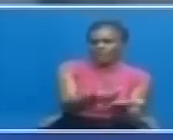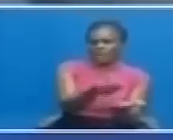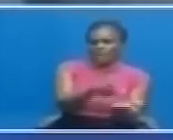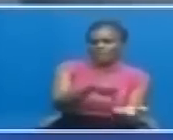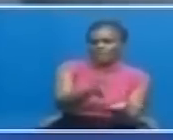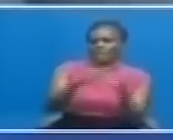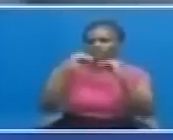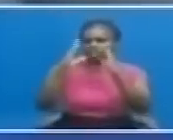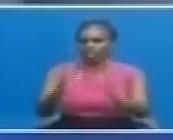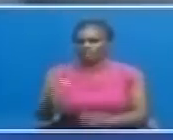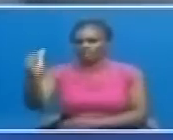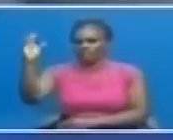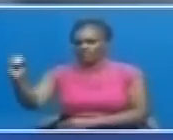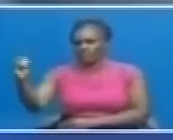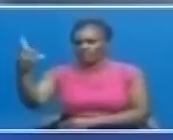pay teachers their